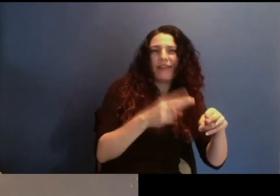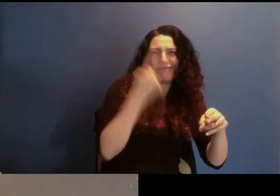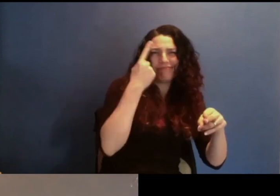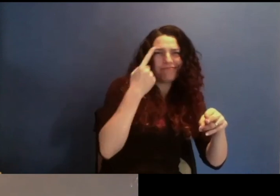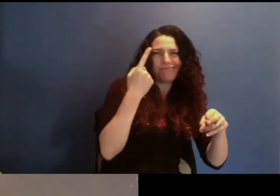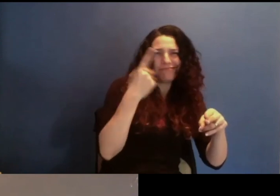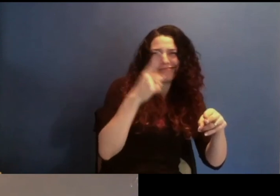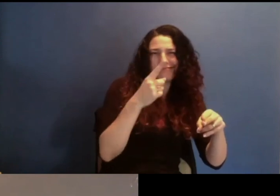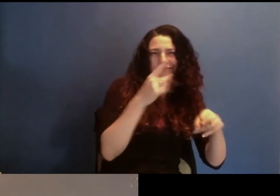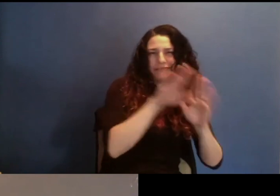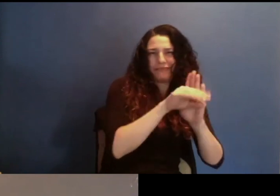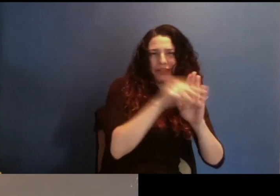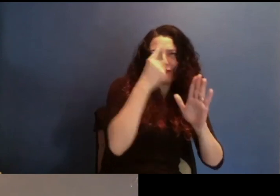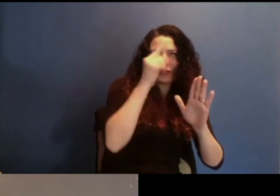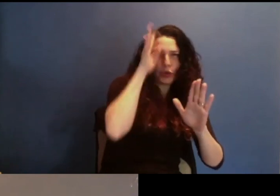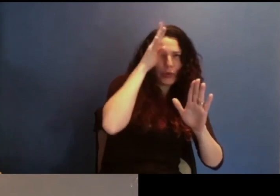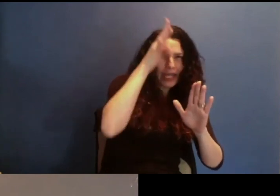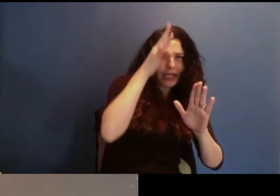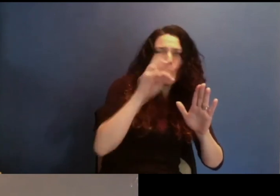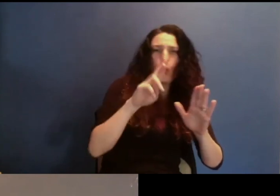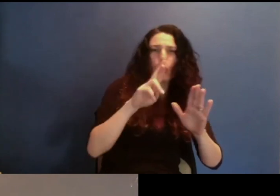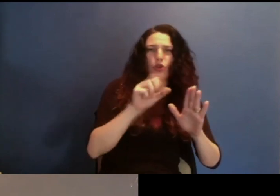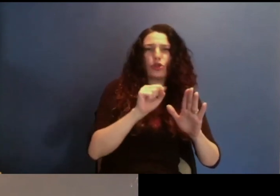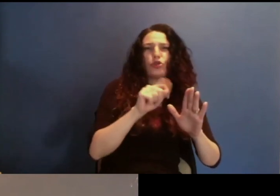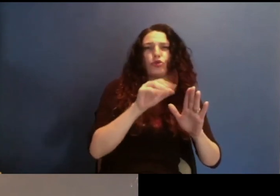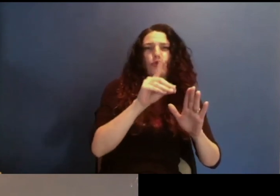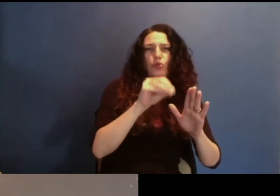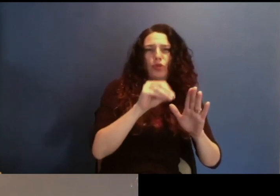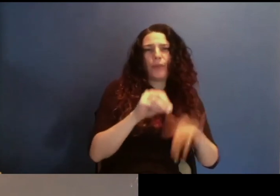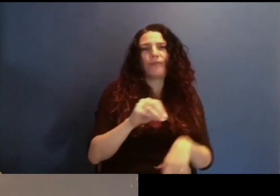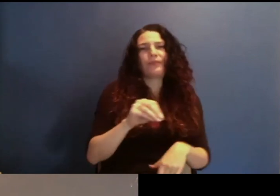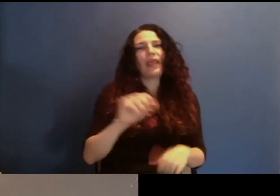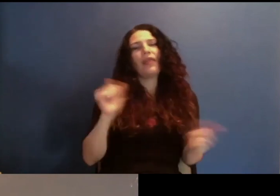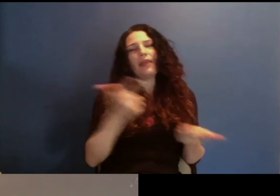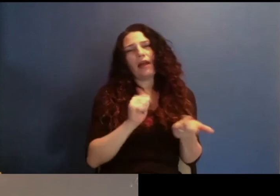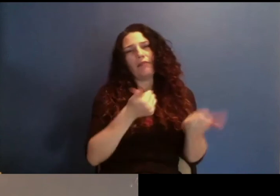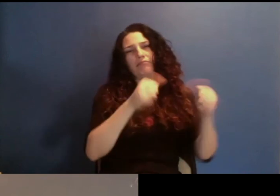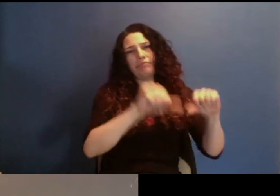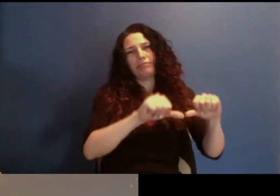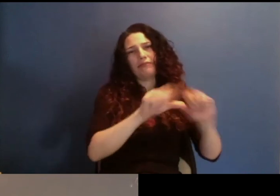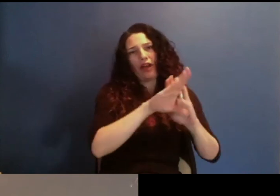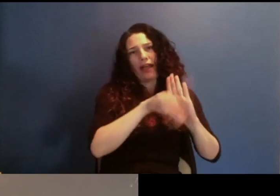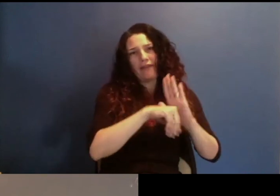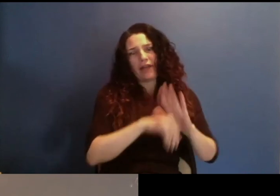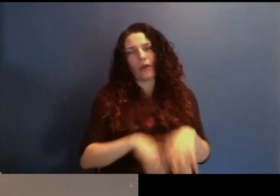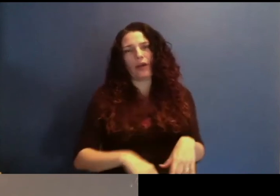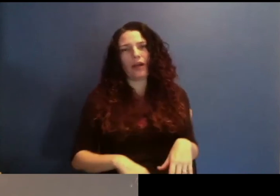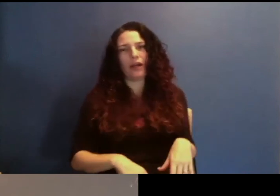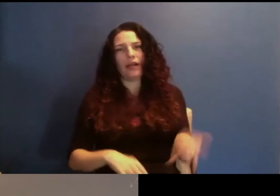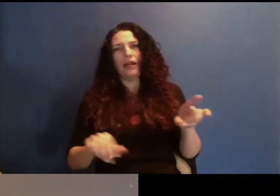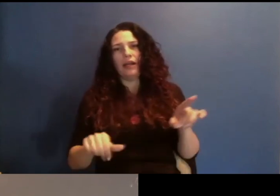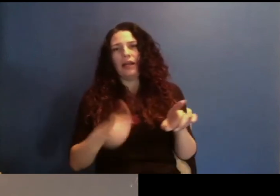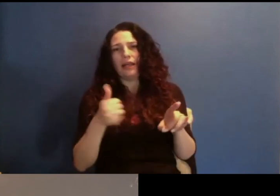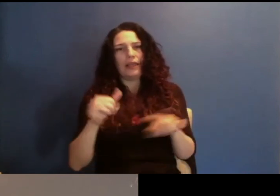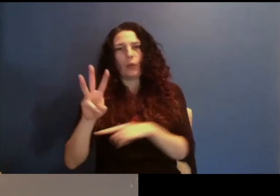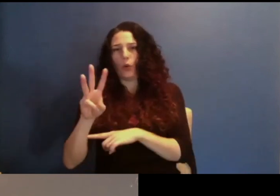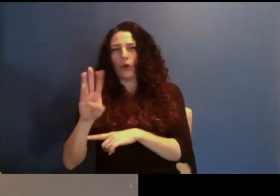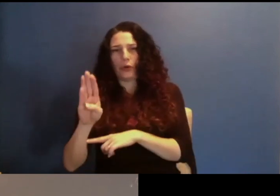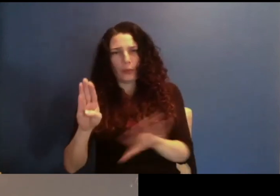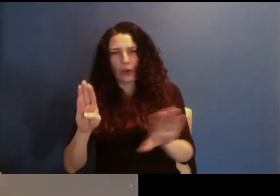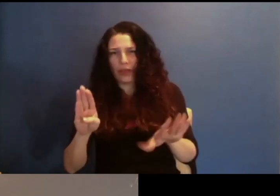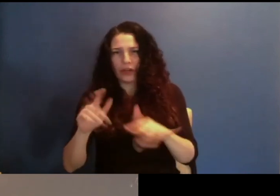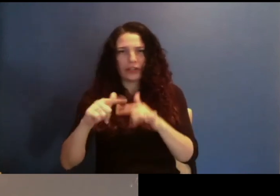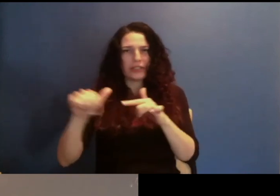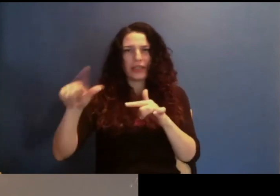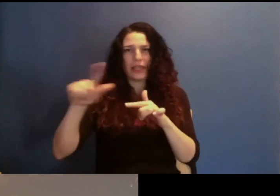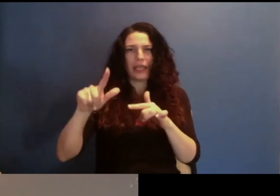because everyone passed when we took it out as a half hour, and then Stage 13, God bless their heart, they're this digital incubator within Warner Brothers, and they were doing